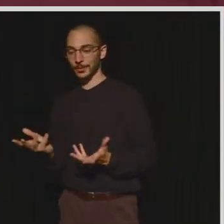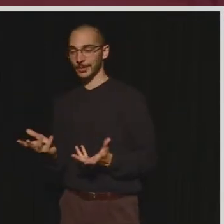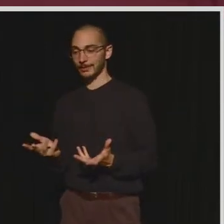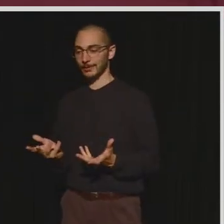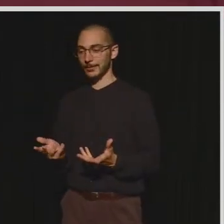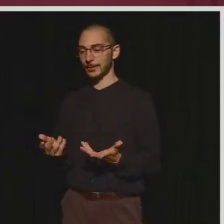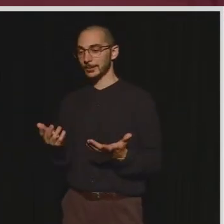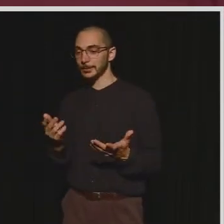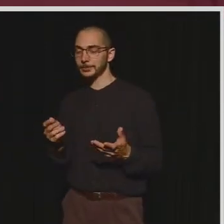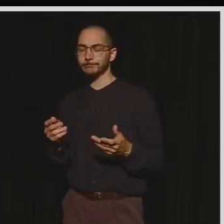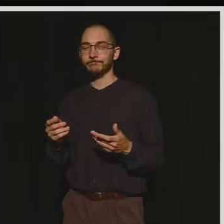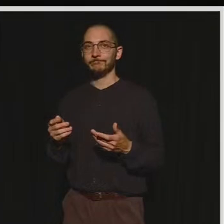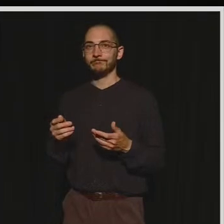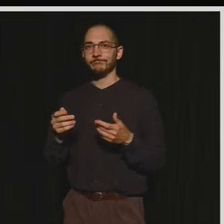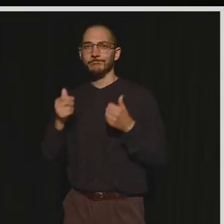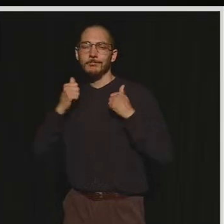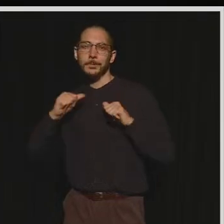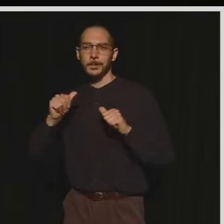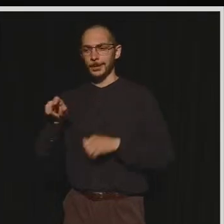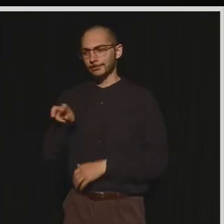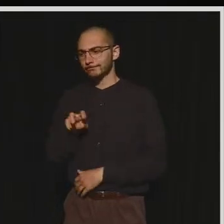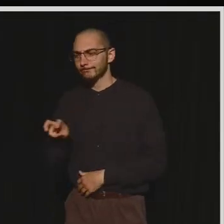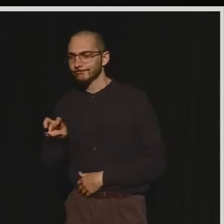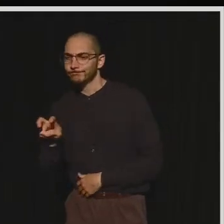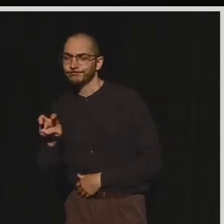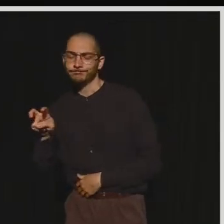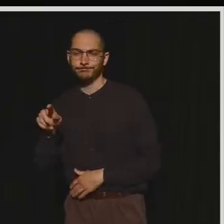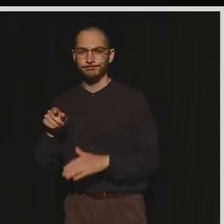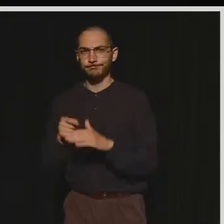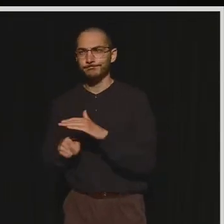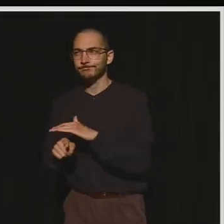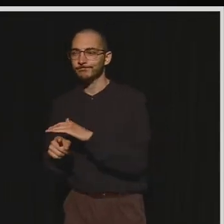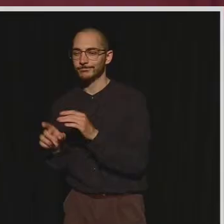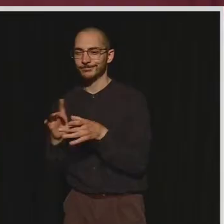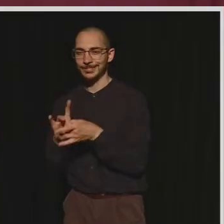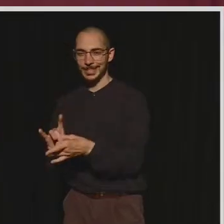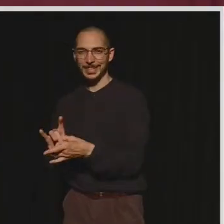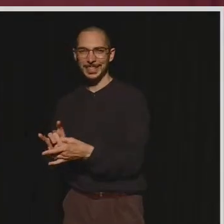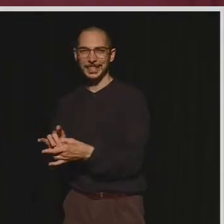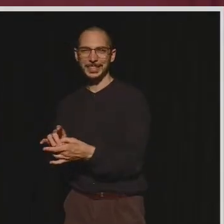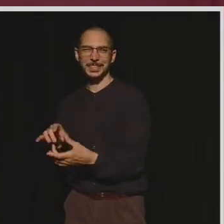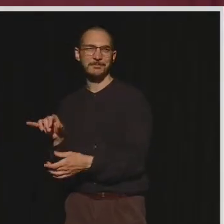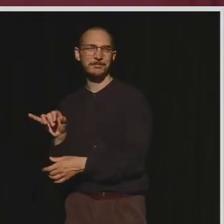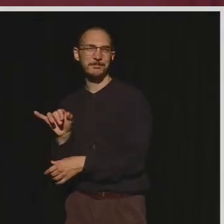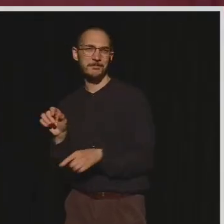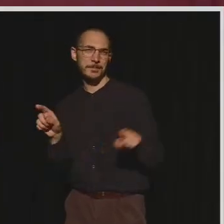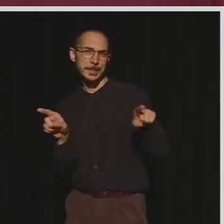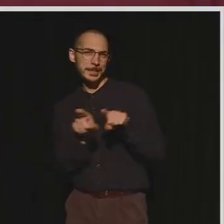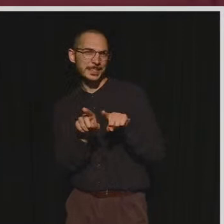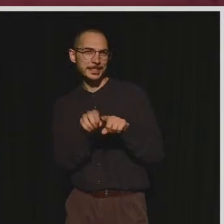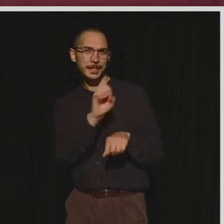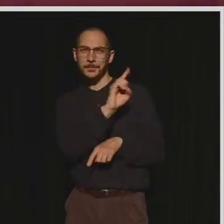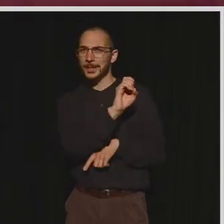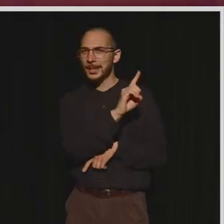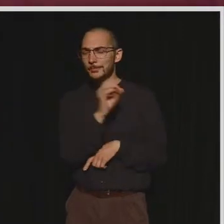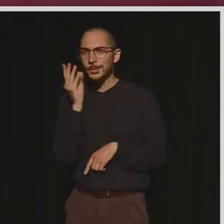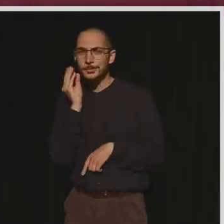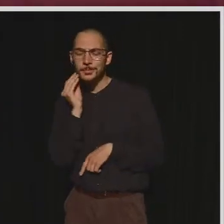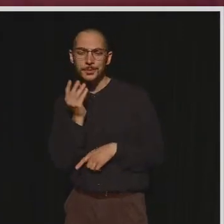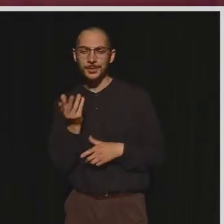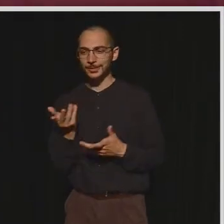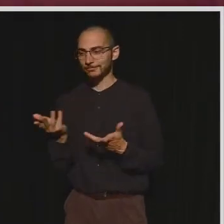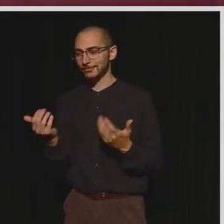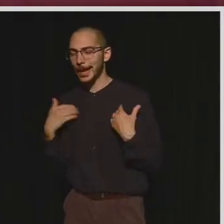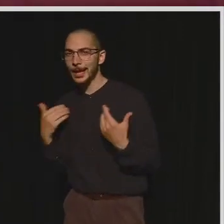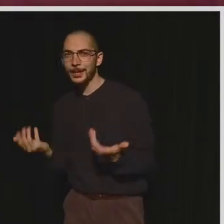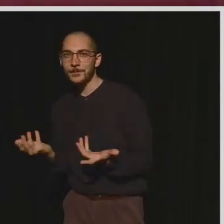connect with something like that was familiar. And I remember going to Little Sisters, so I arrived